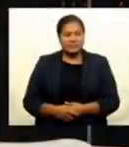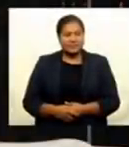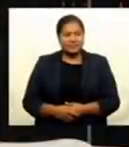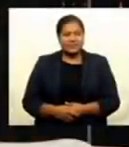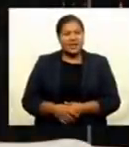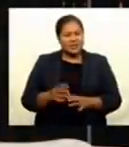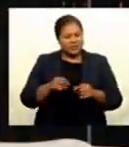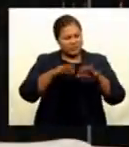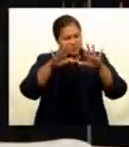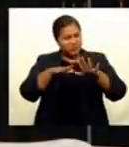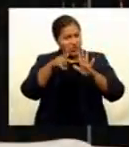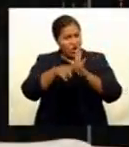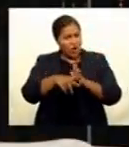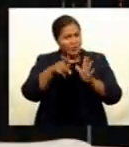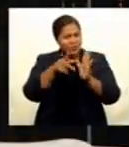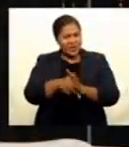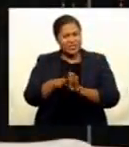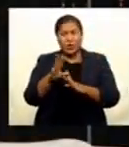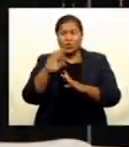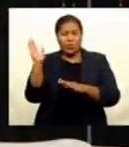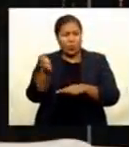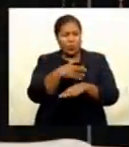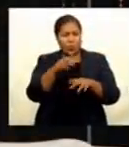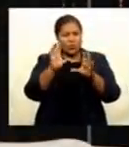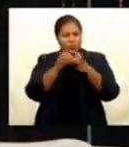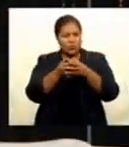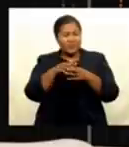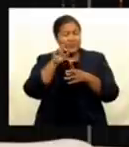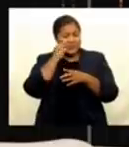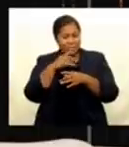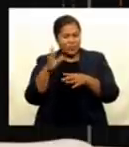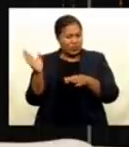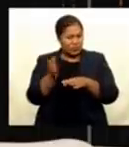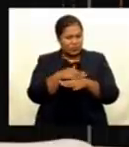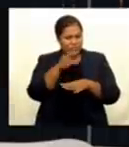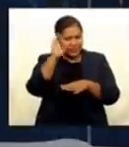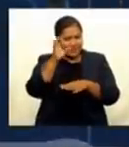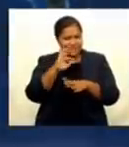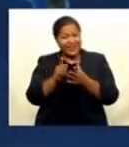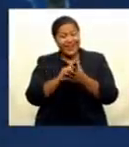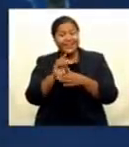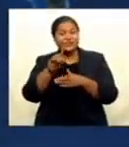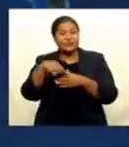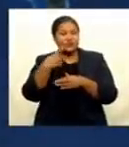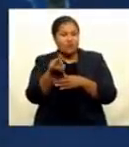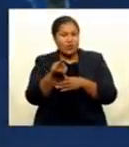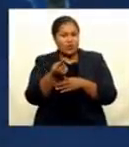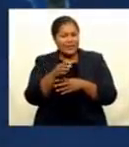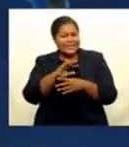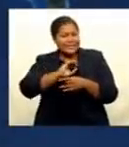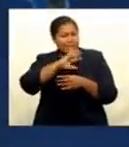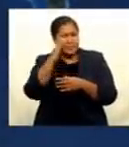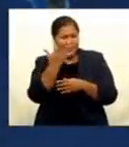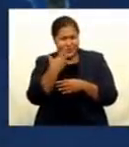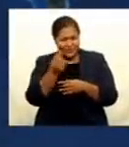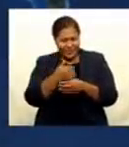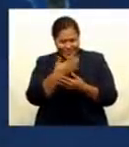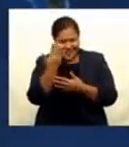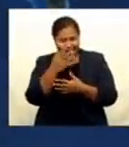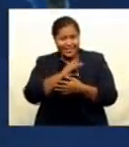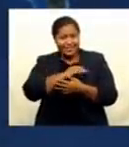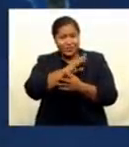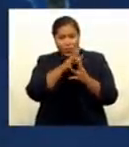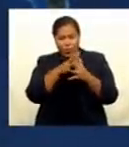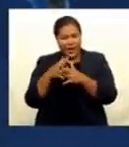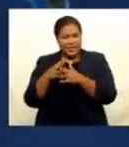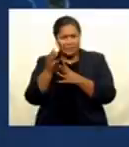A trough of low pressure lies over the group and is expected to affect the country until later tomorrow. It was a beautiful day in the west, becoming cloudy